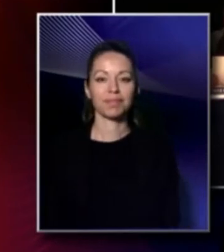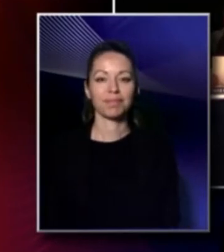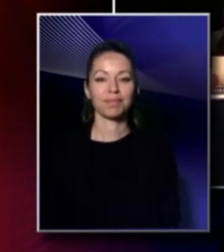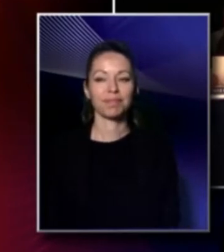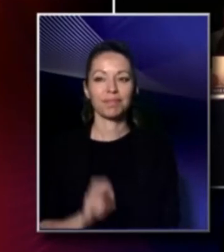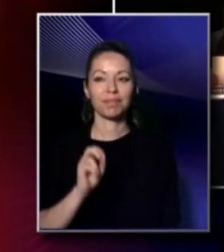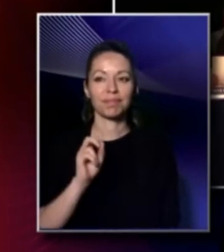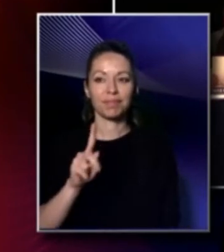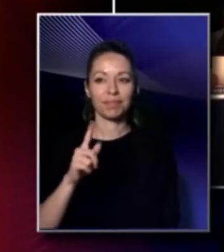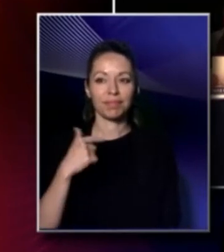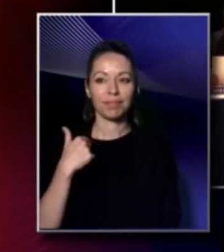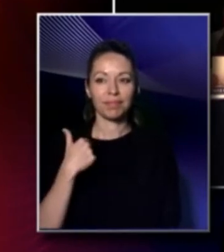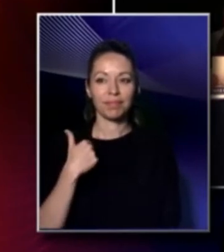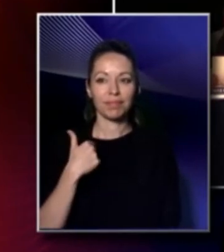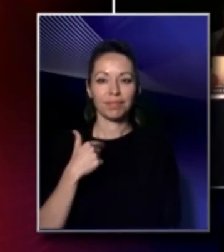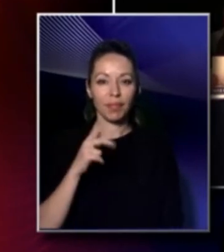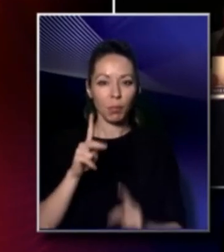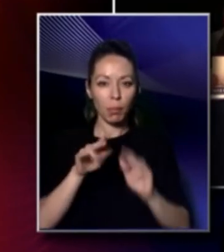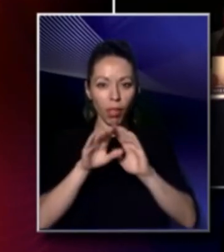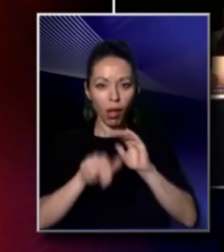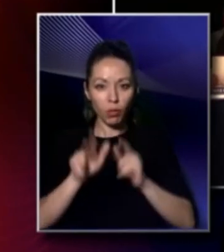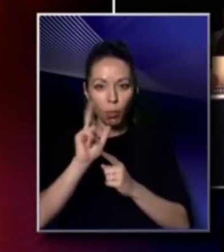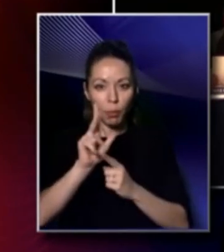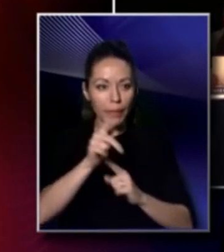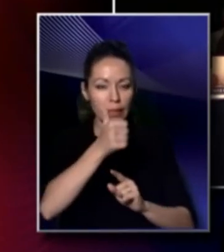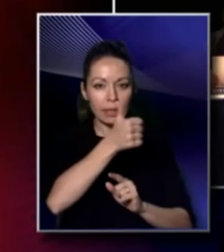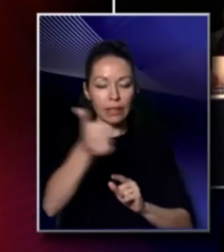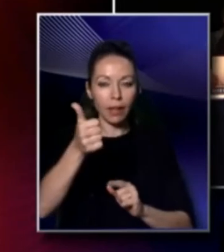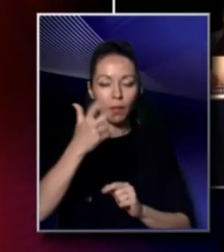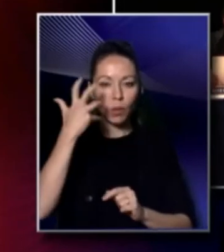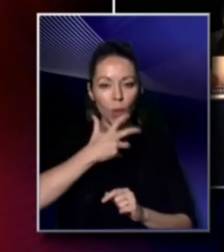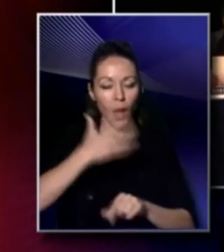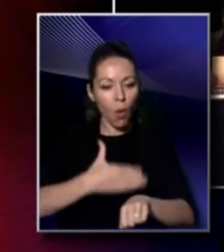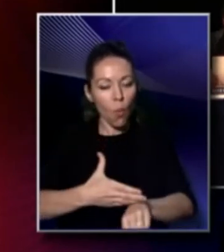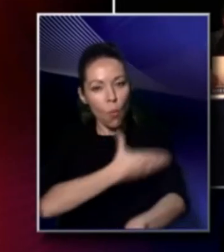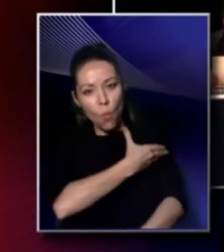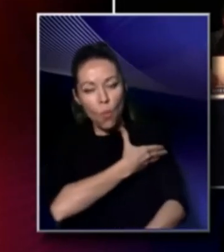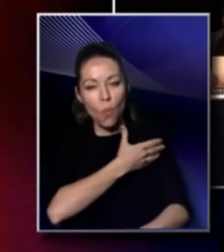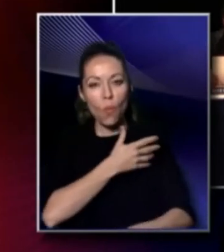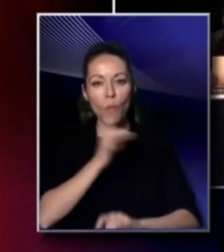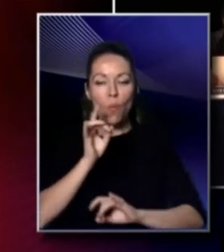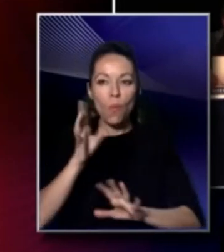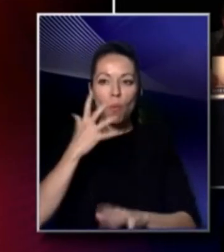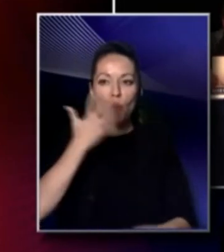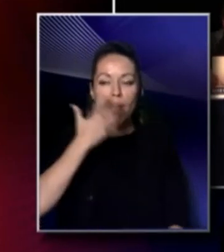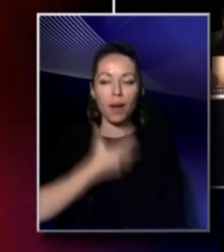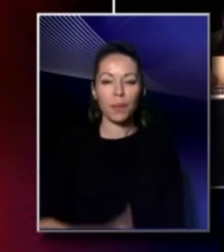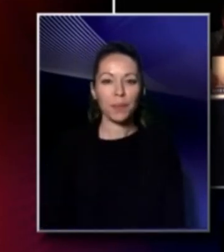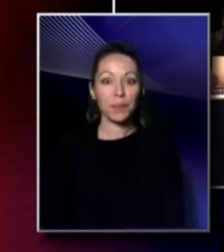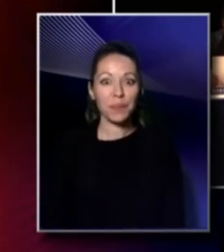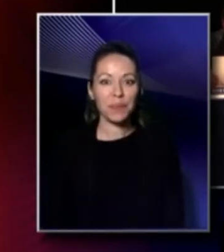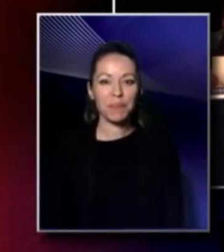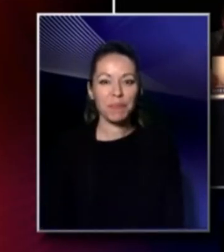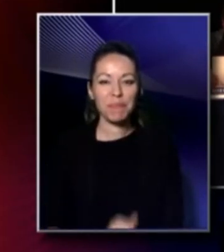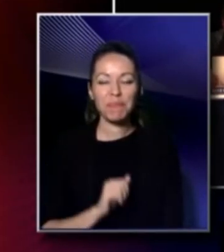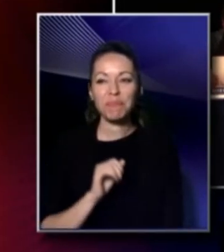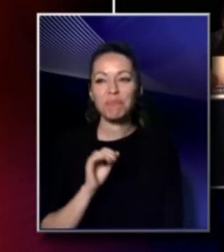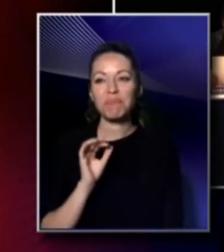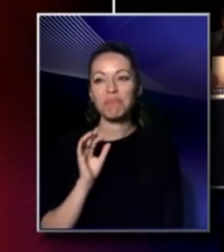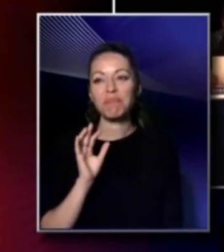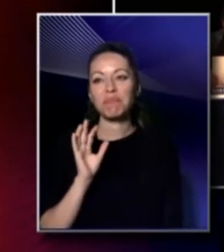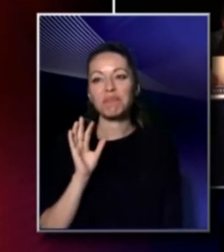We've come a long way. People are under 3 minutes on their own volunteer mechanism. Boy, we have really come a long way.